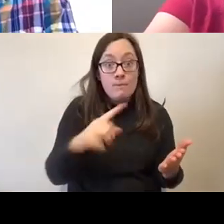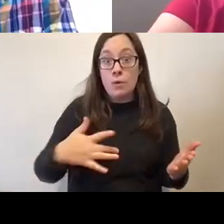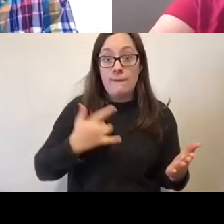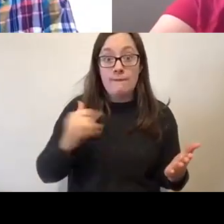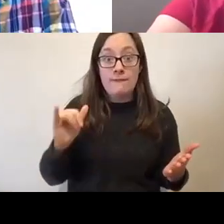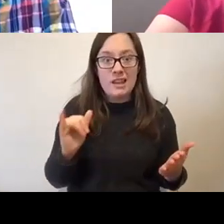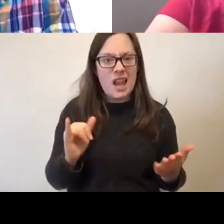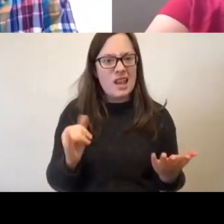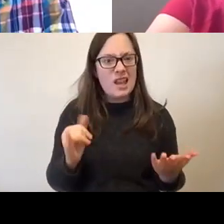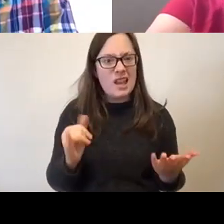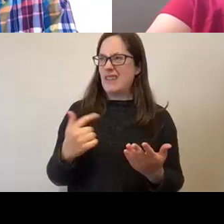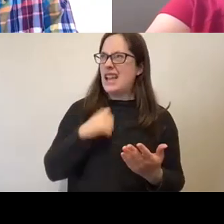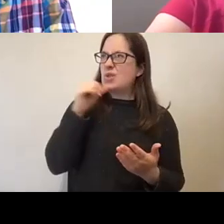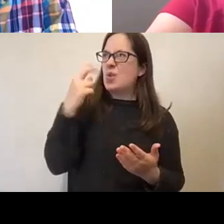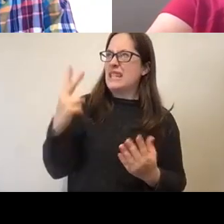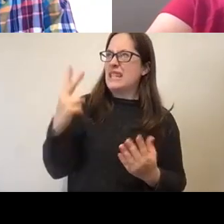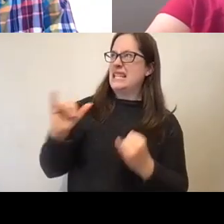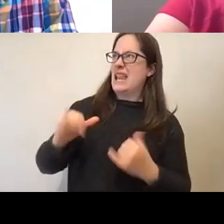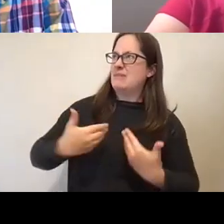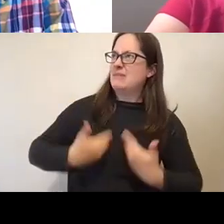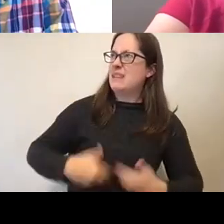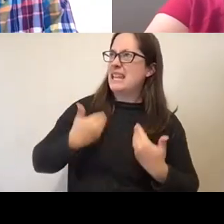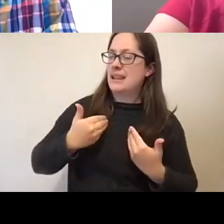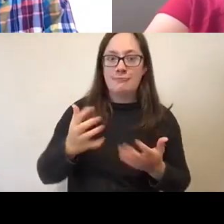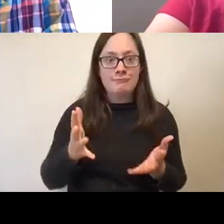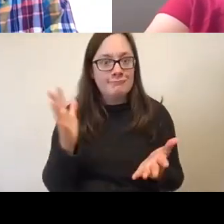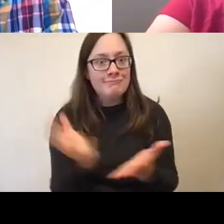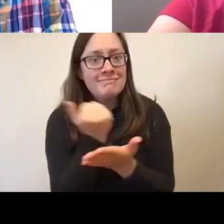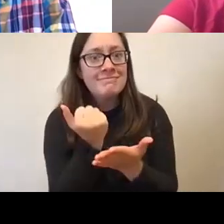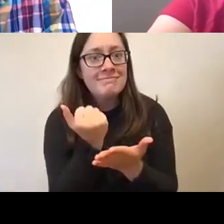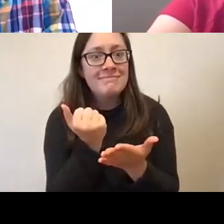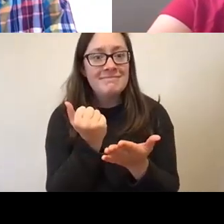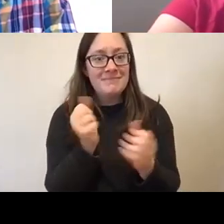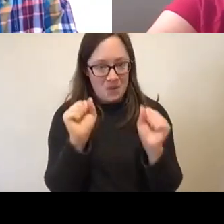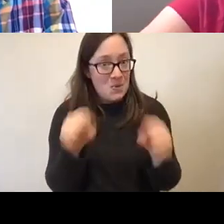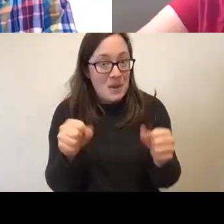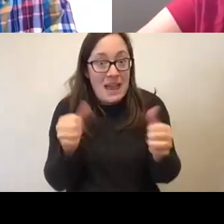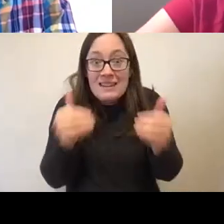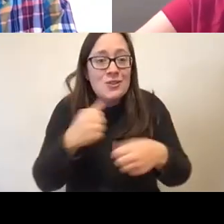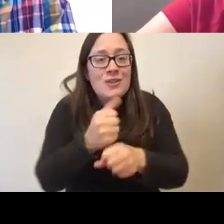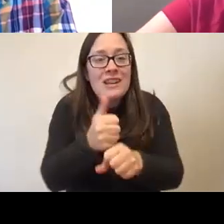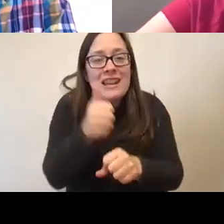finding your story shared in there, I absolutely encourage you to go ahead and take the leap and create that.